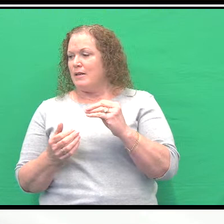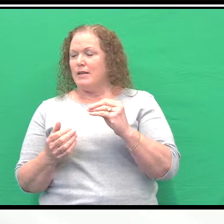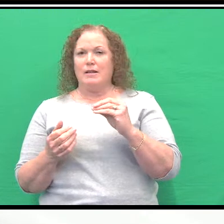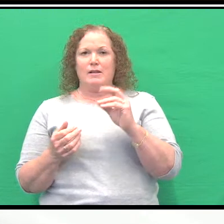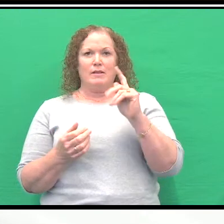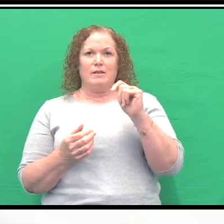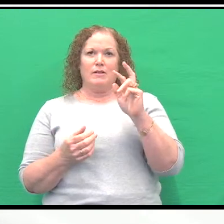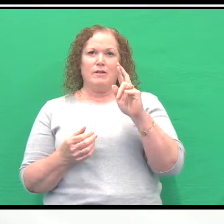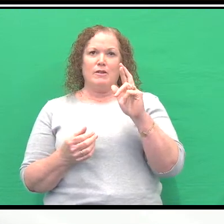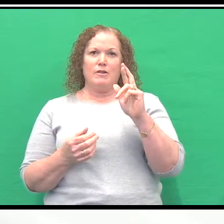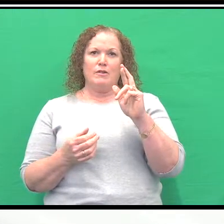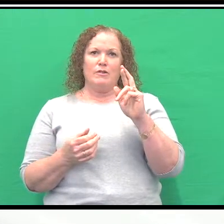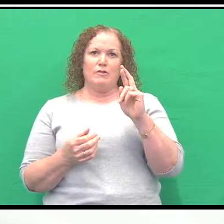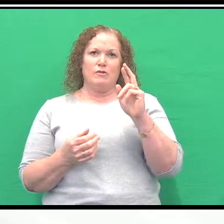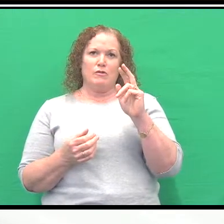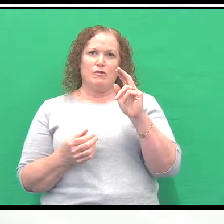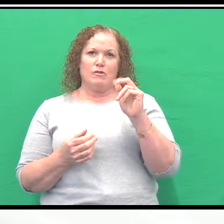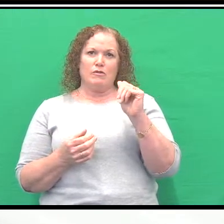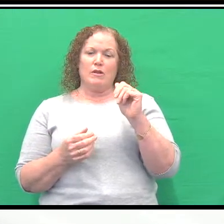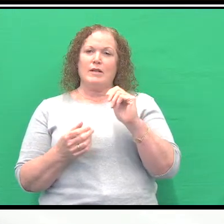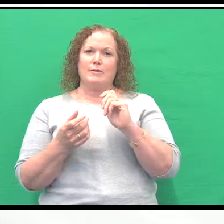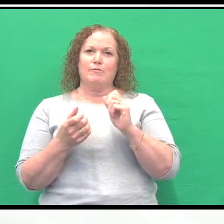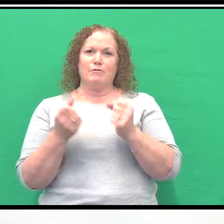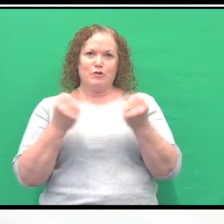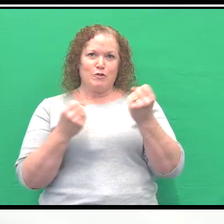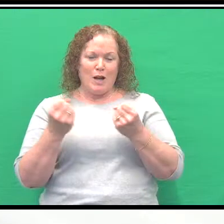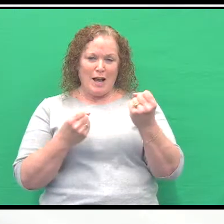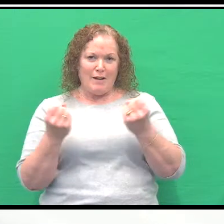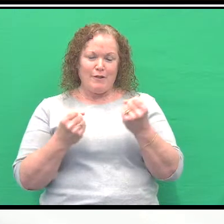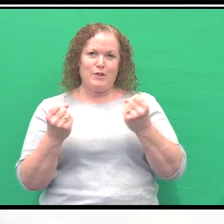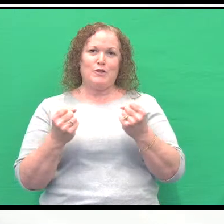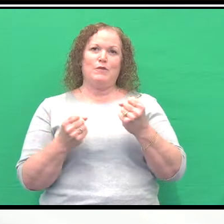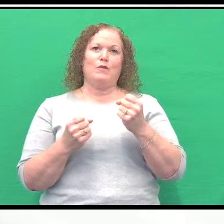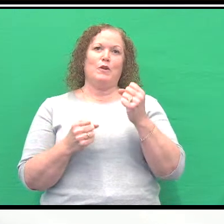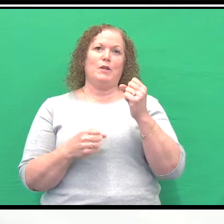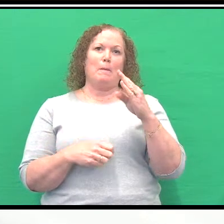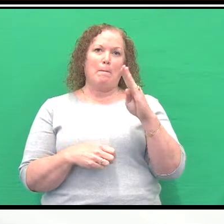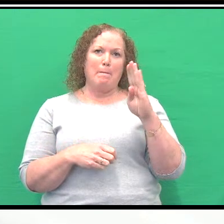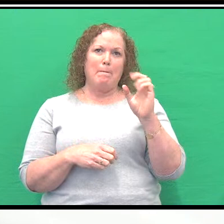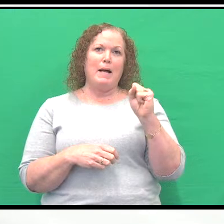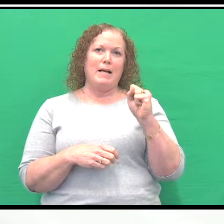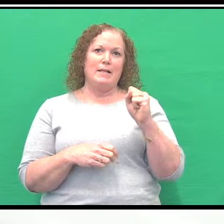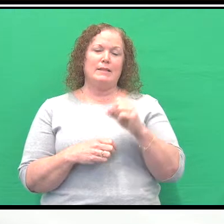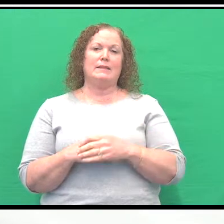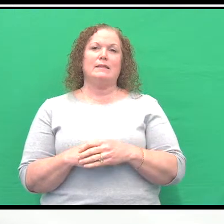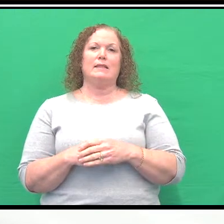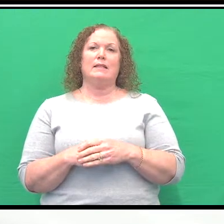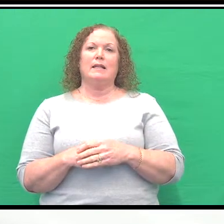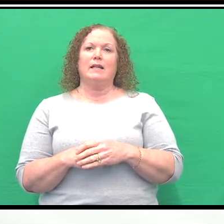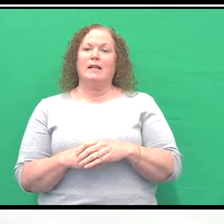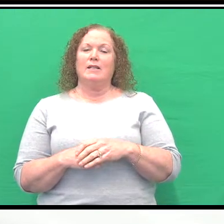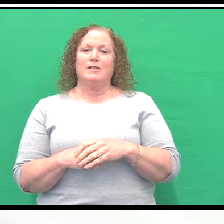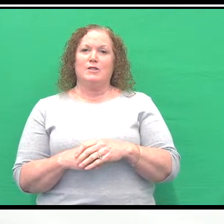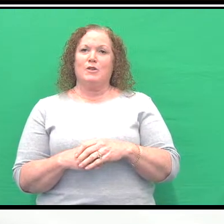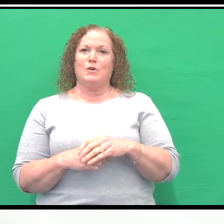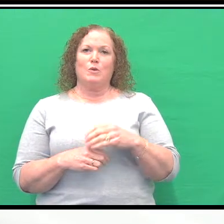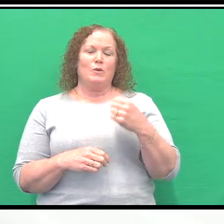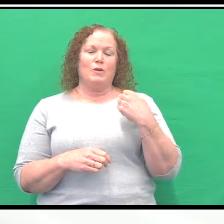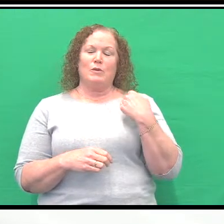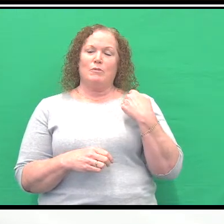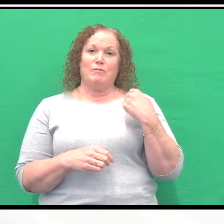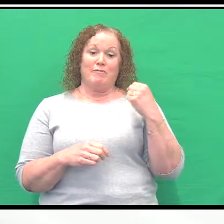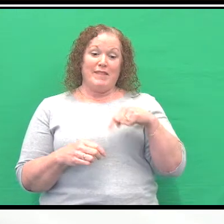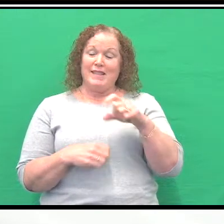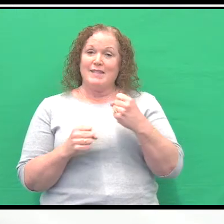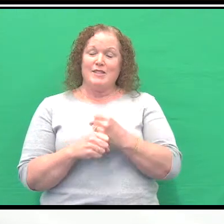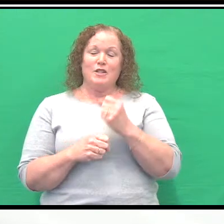point we didn't have the number of drivers that we would need to adjust those times, we had to make a